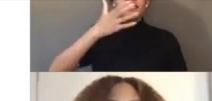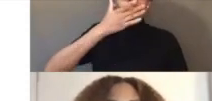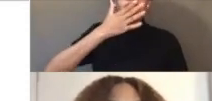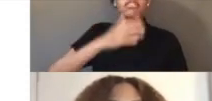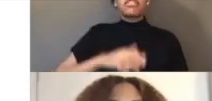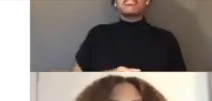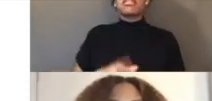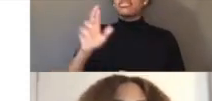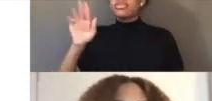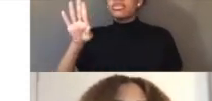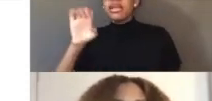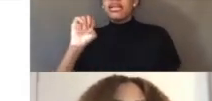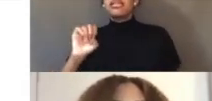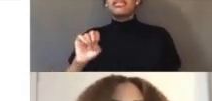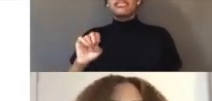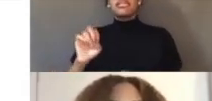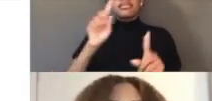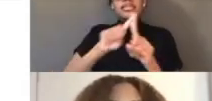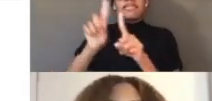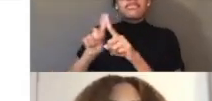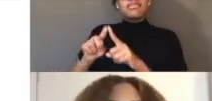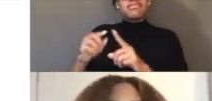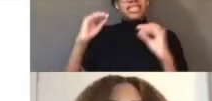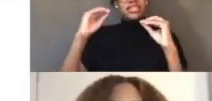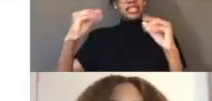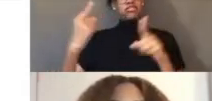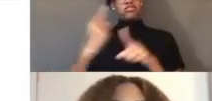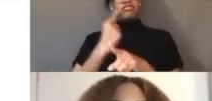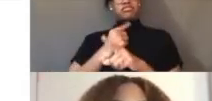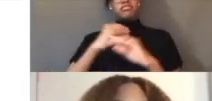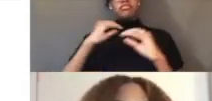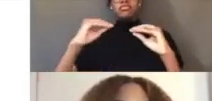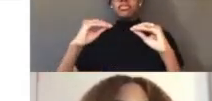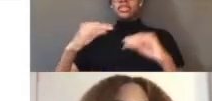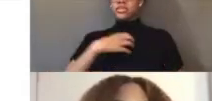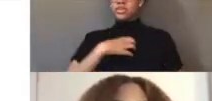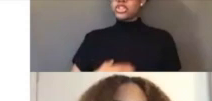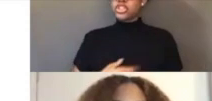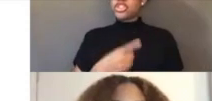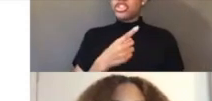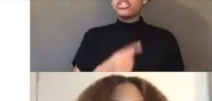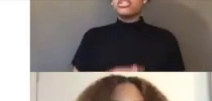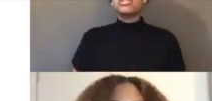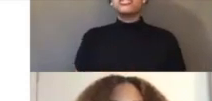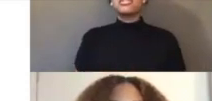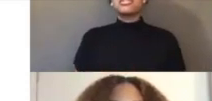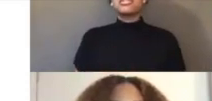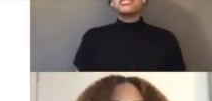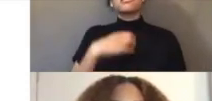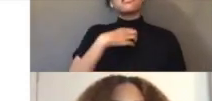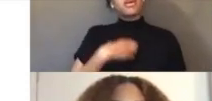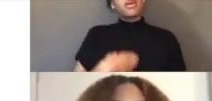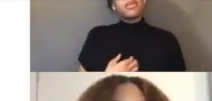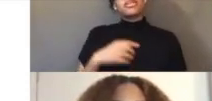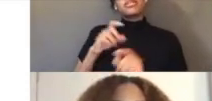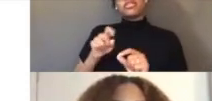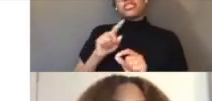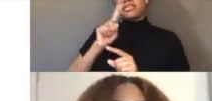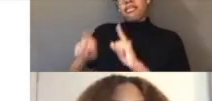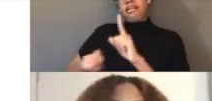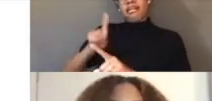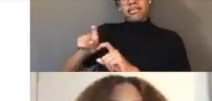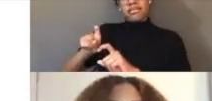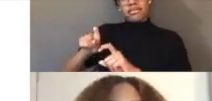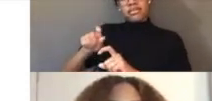difference. I wish I felt comfortable asking him my customary, and how'd that make you feel? But